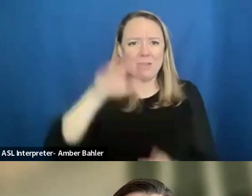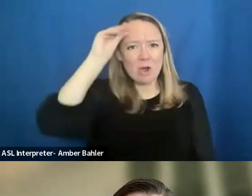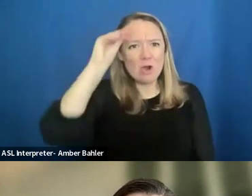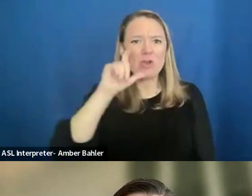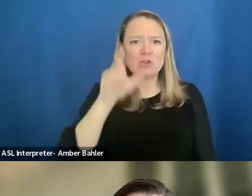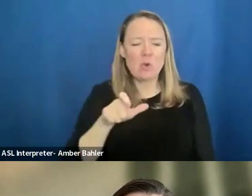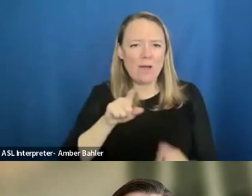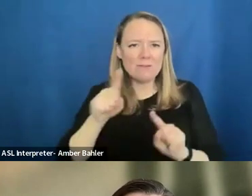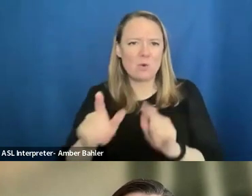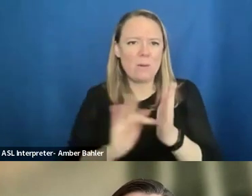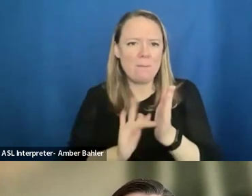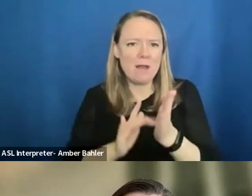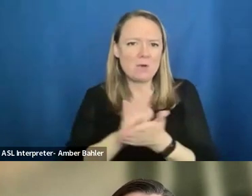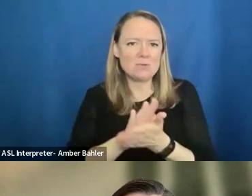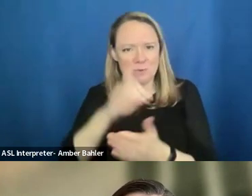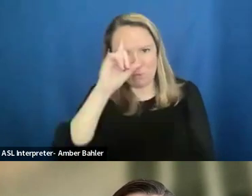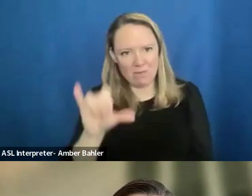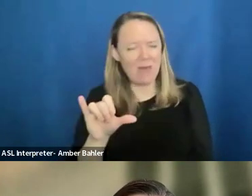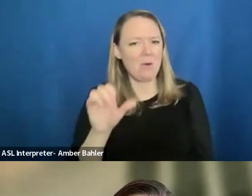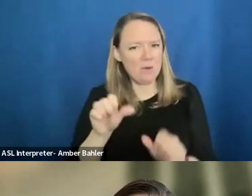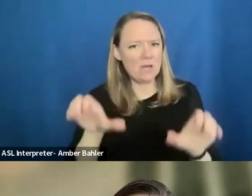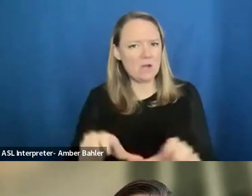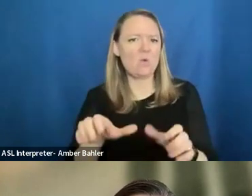Yeah, we can do a lot.